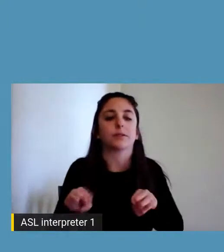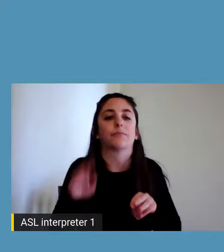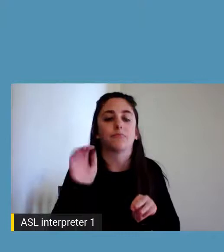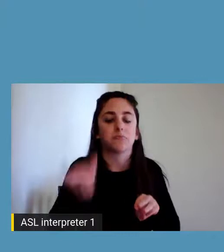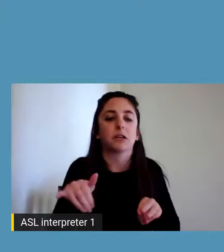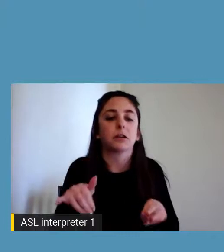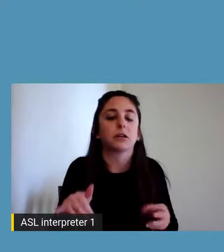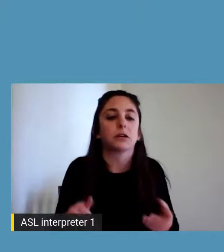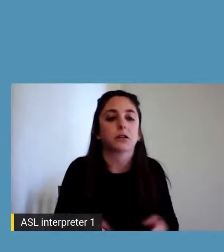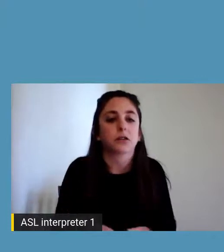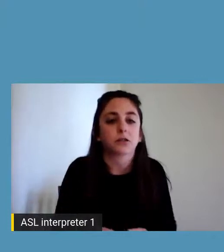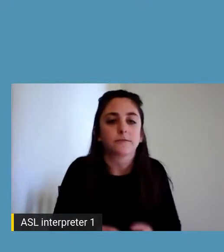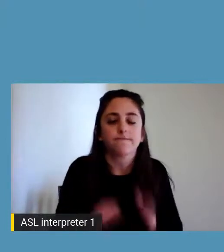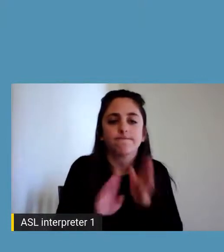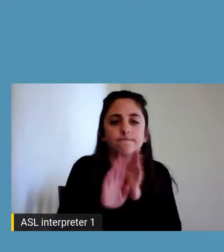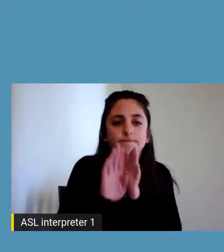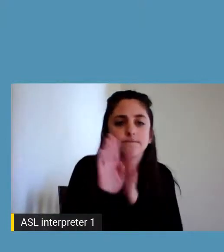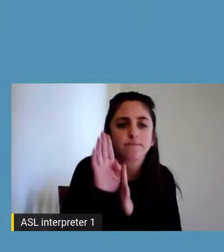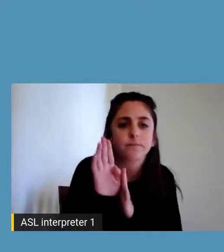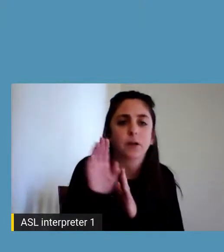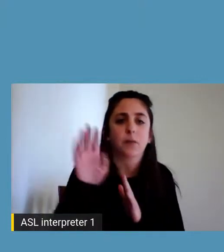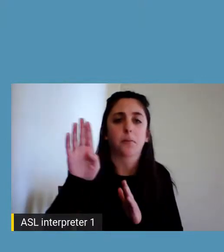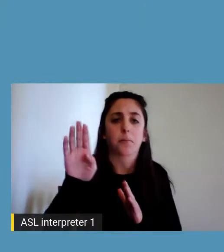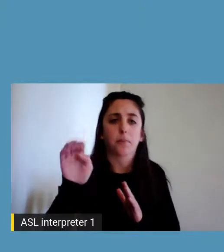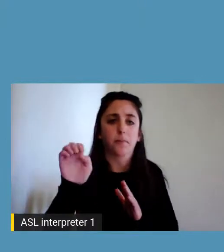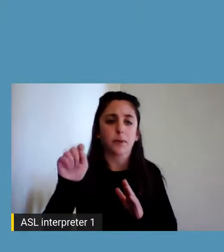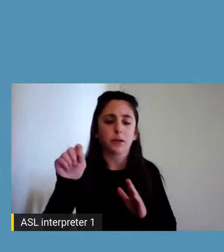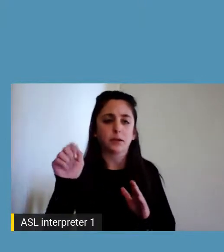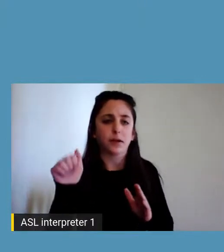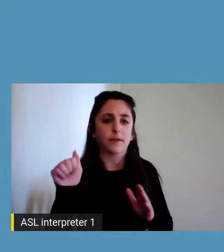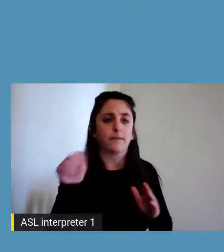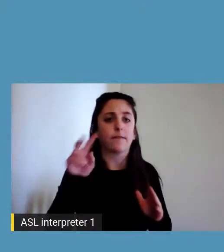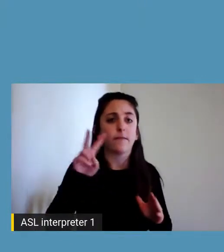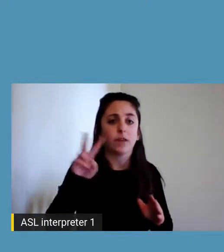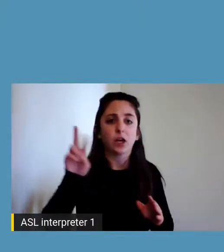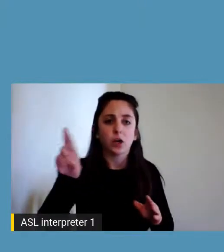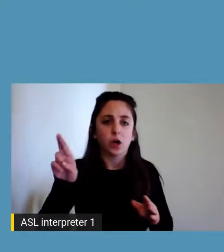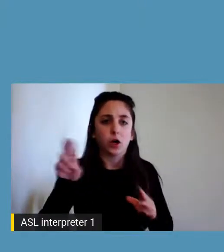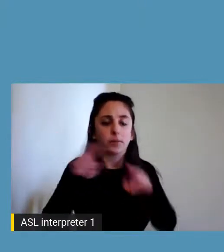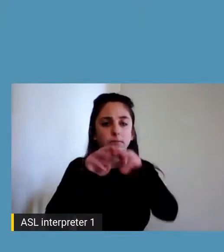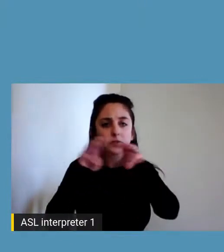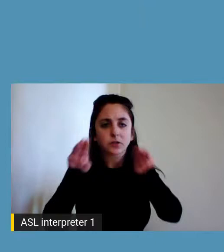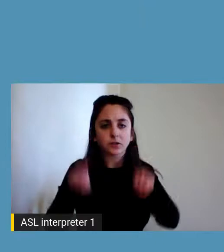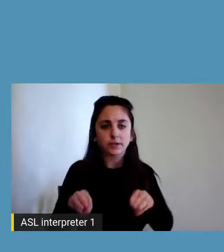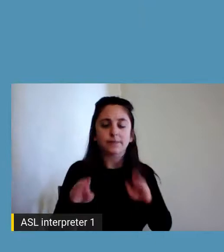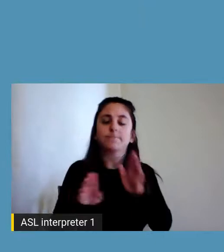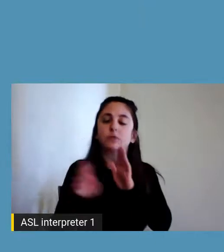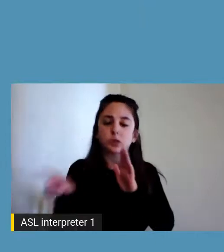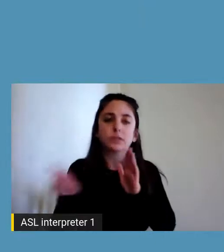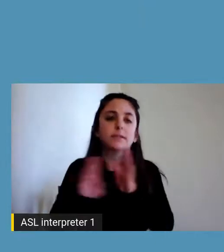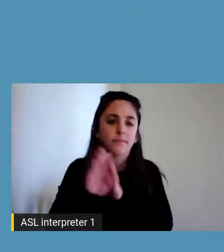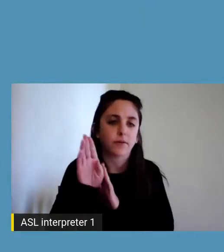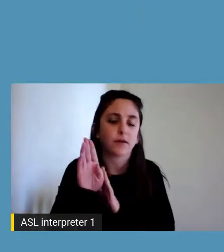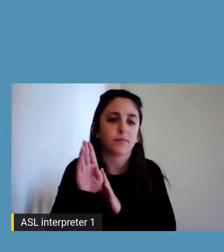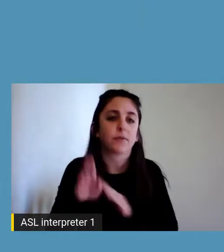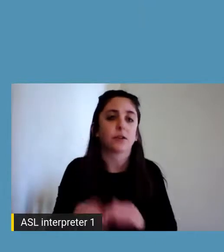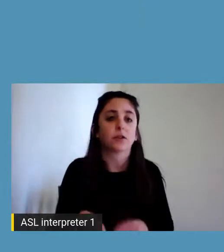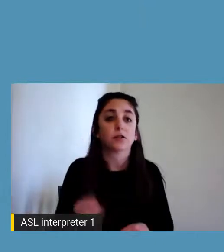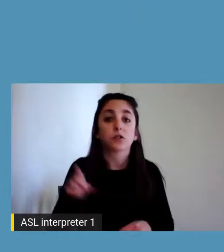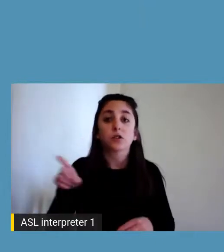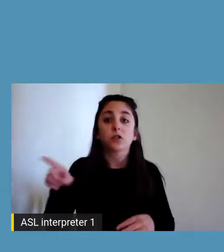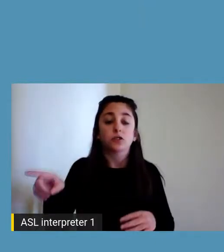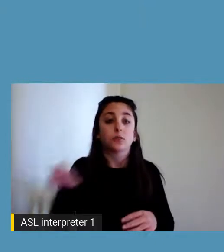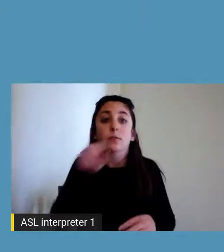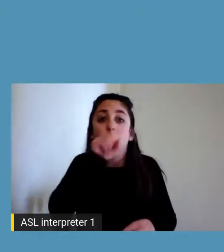developed a beta version of a virtual reality museum of historical fashion for the Oculus headset, and her passion is historical